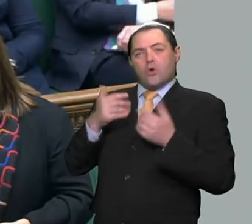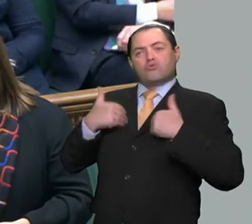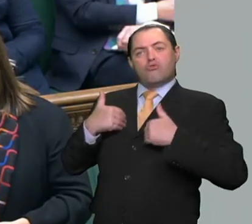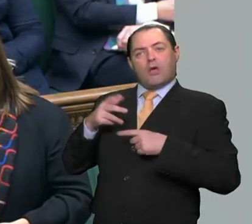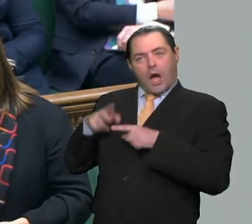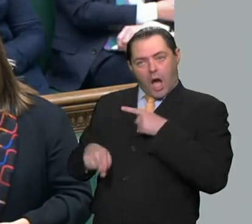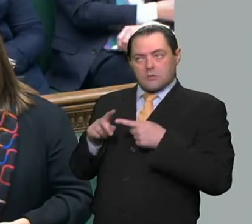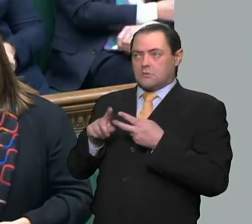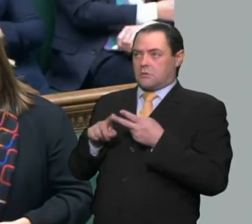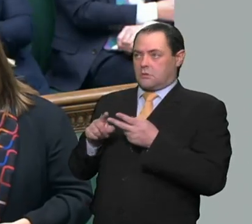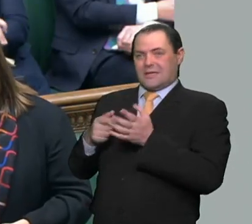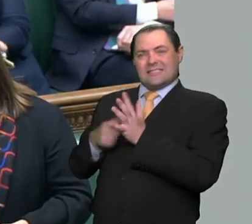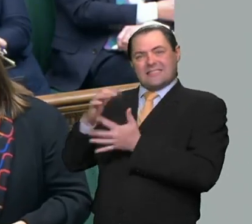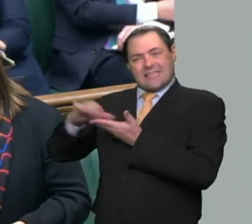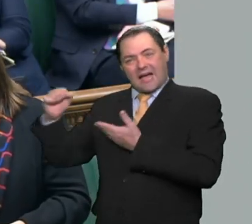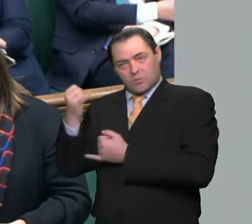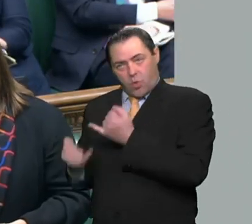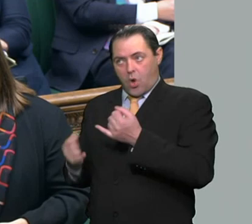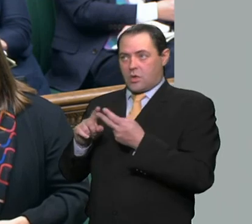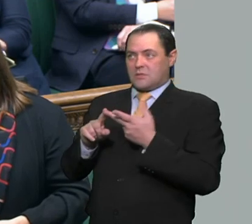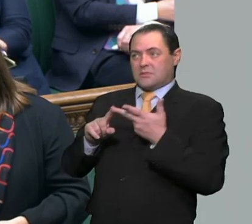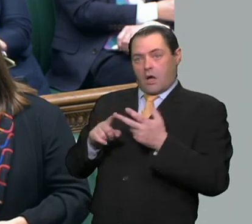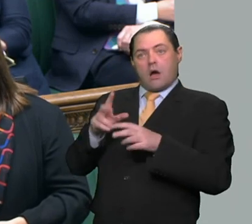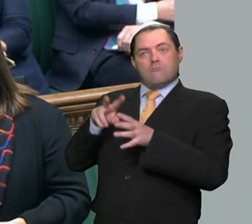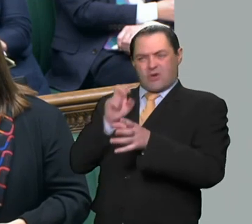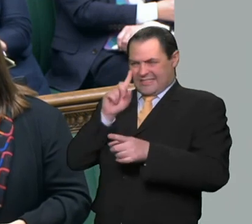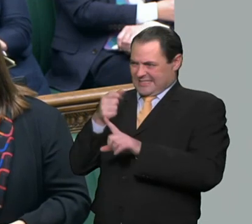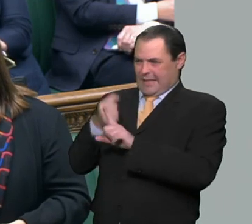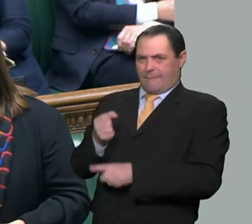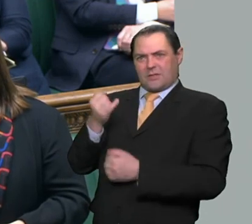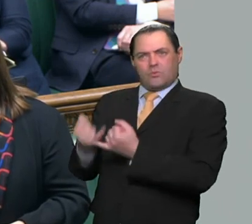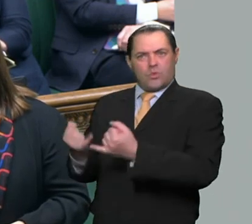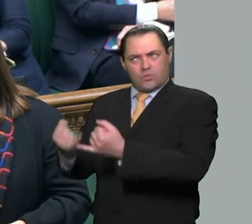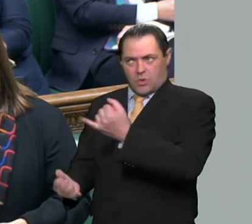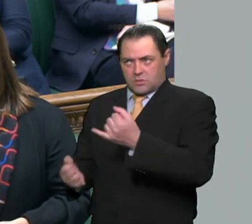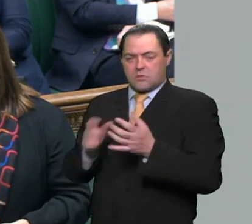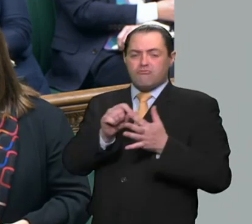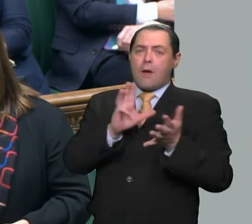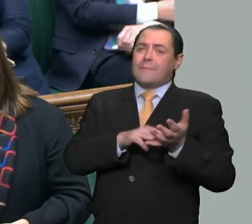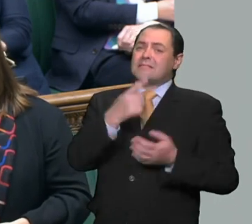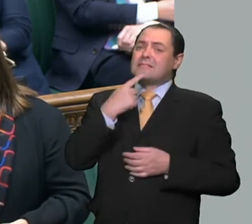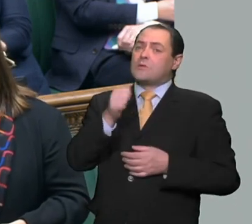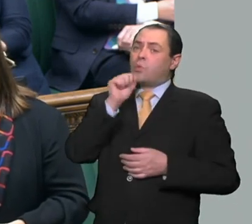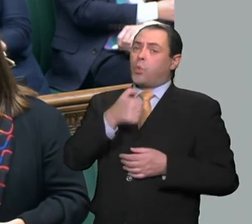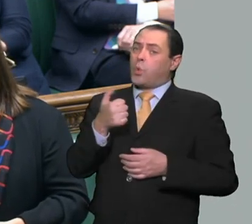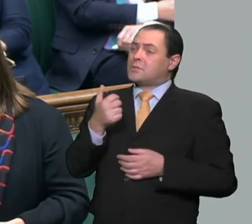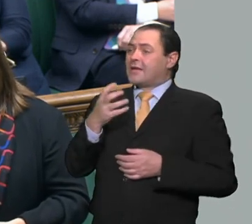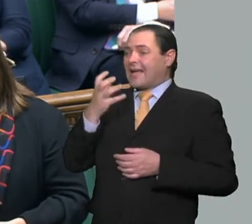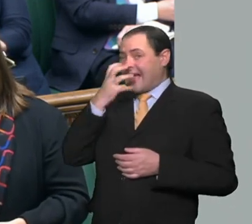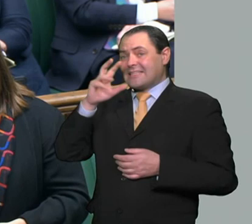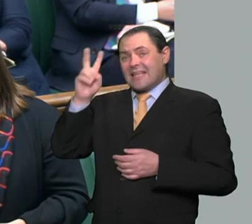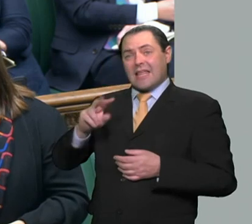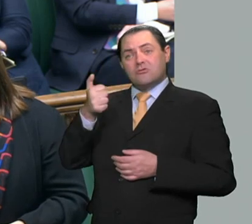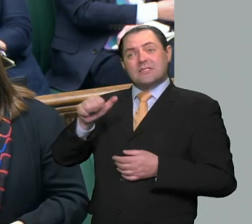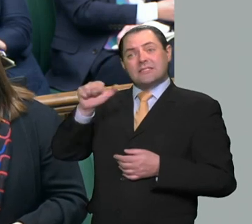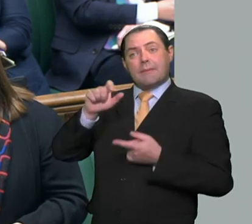tax rises and the growing cost of Brexit. The Prime Minister promised that he would make energy bills more than £60 per household cheaper